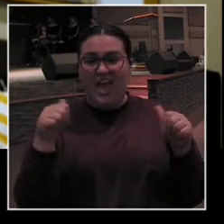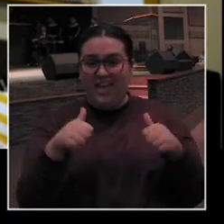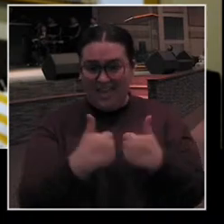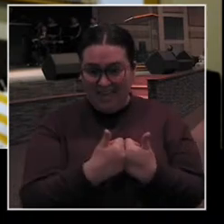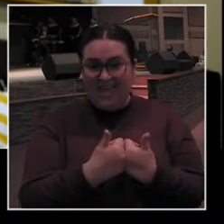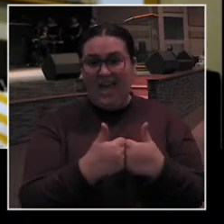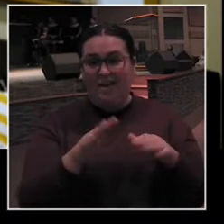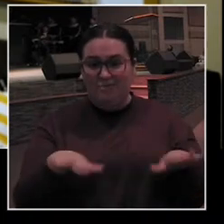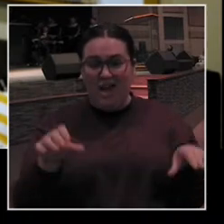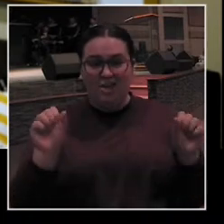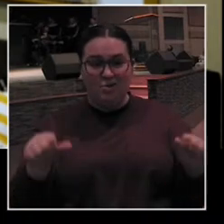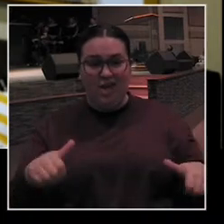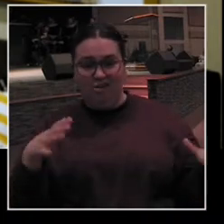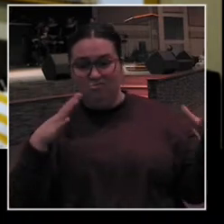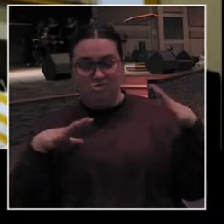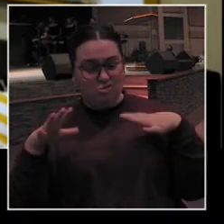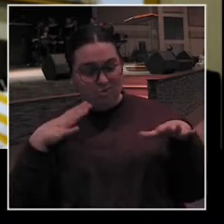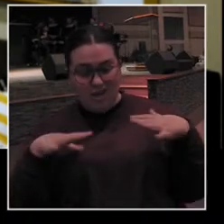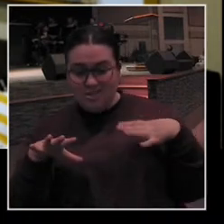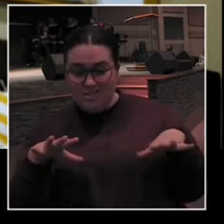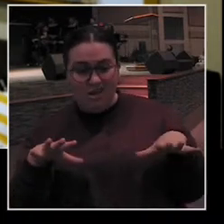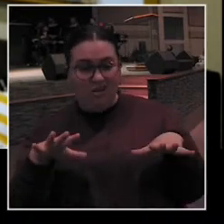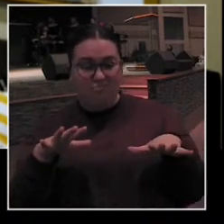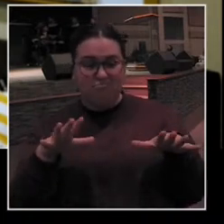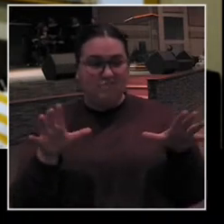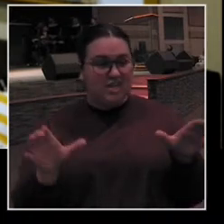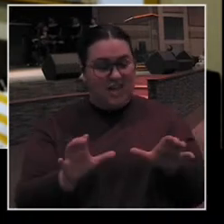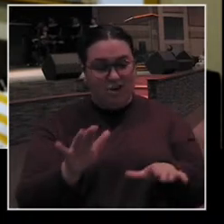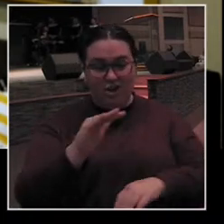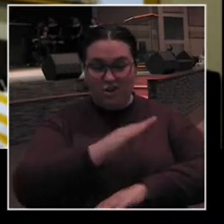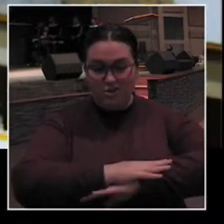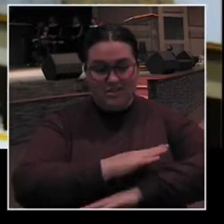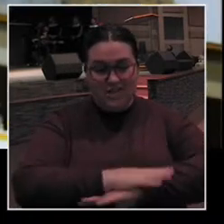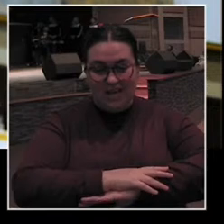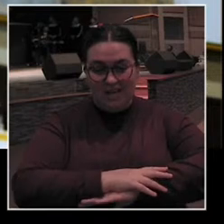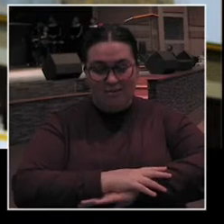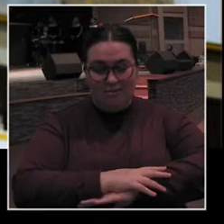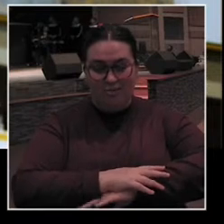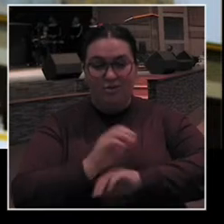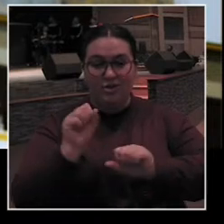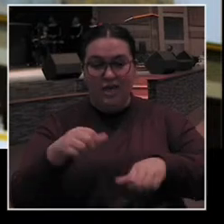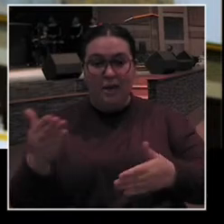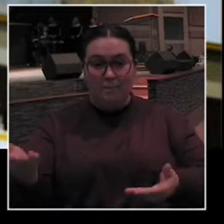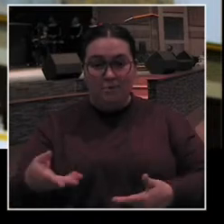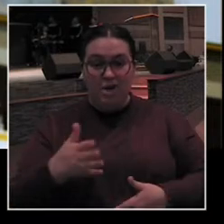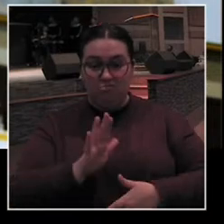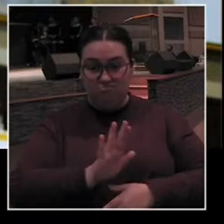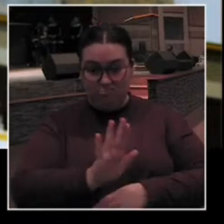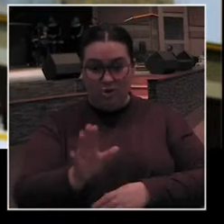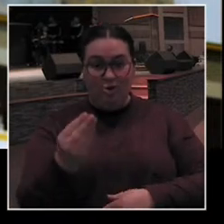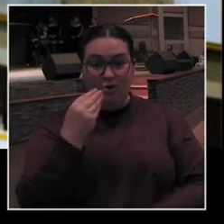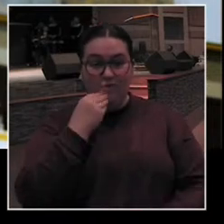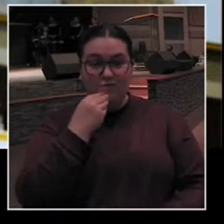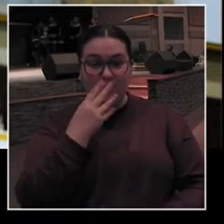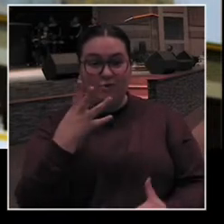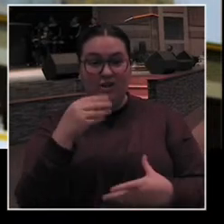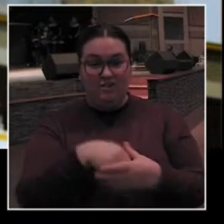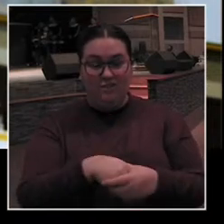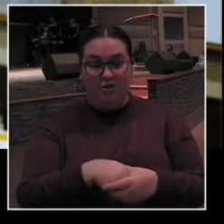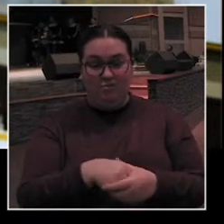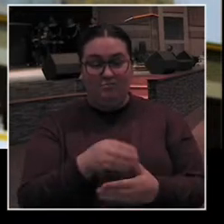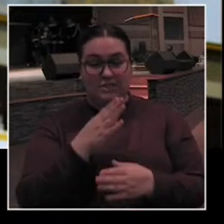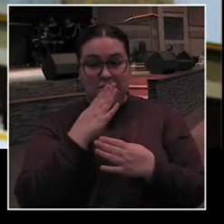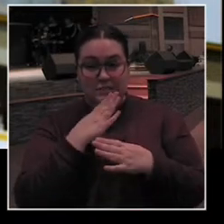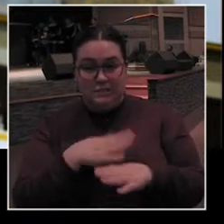table, dress up as your favorite characters from your favorite board game, card game, video game. You can bring your own food for the table and participate in the silent